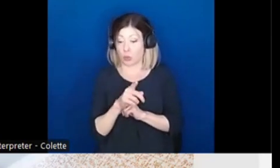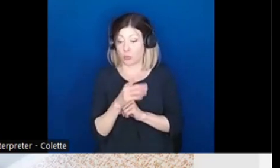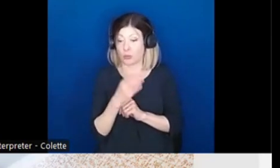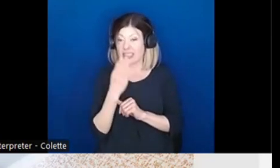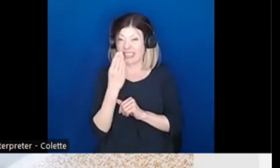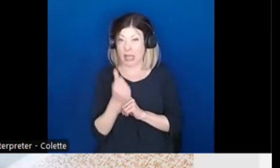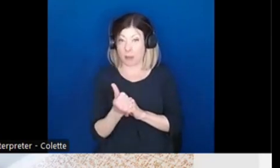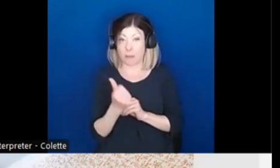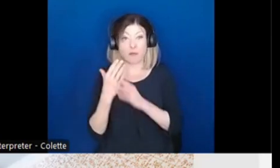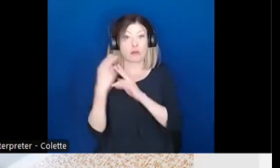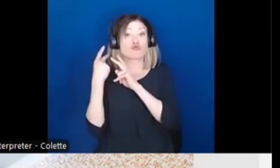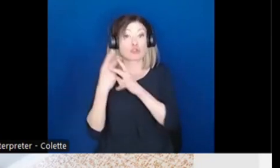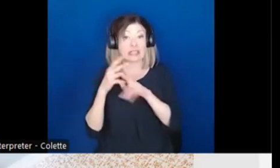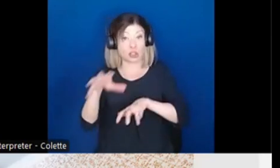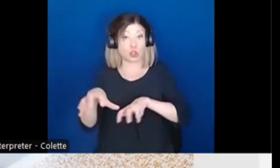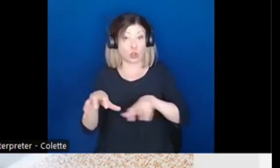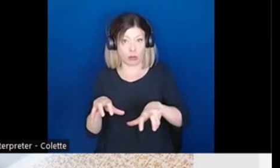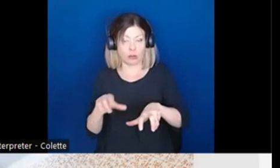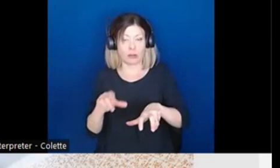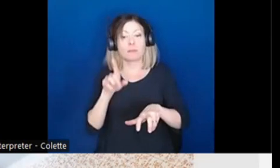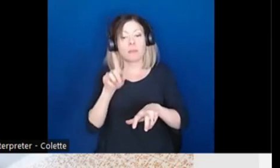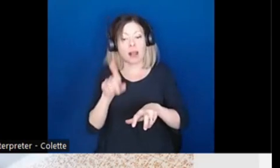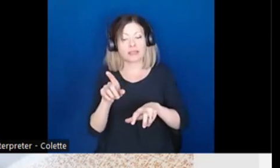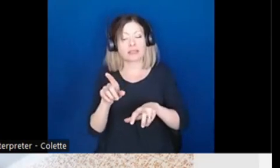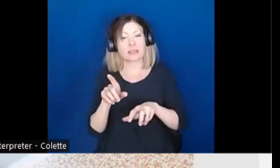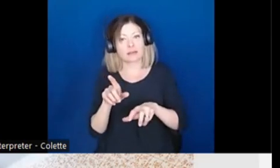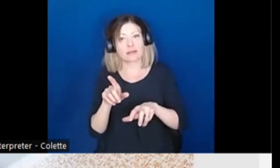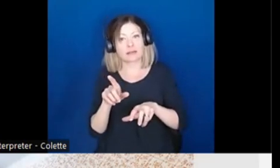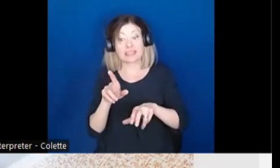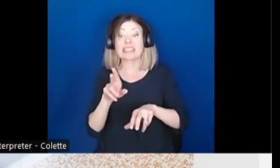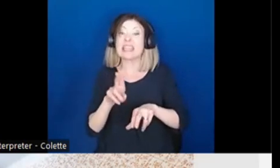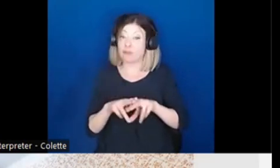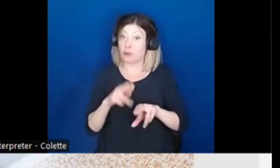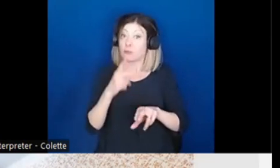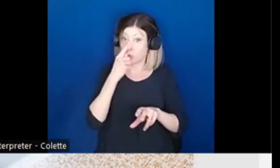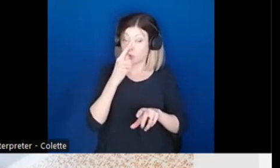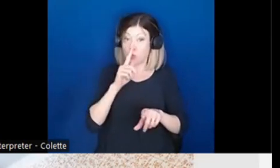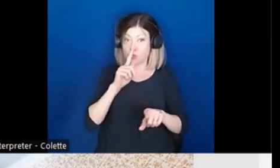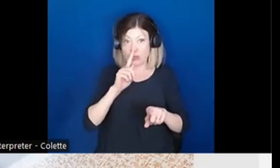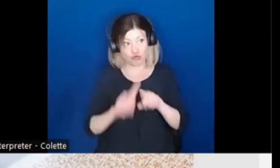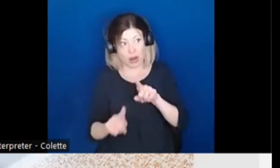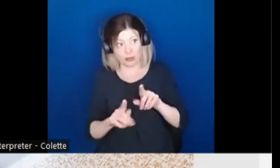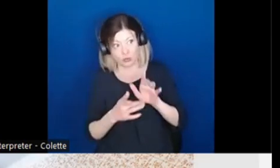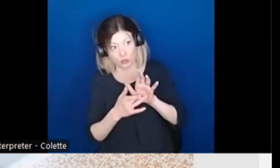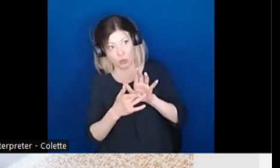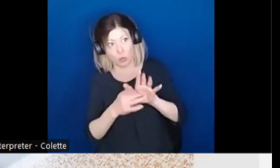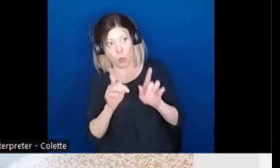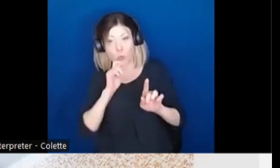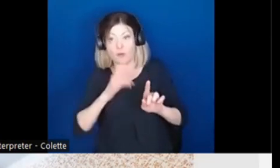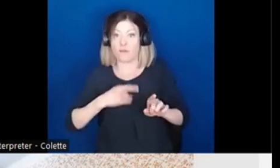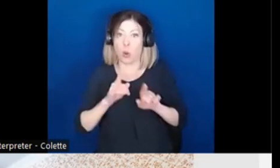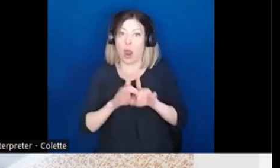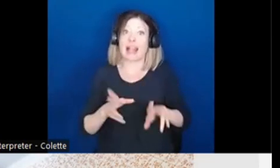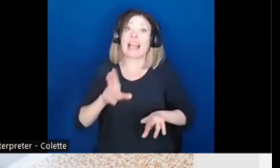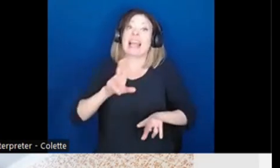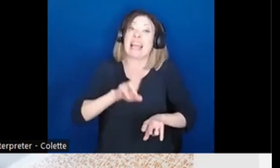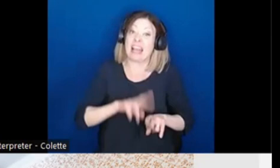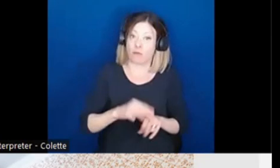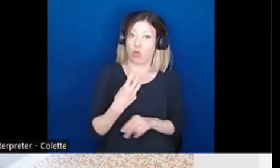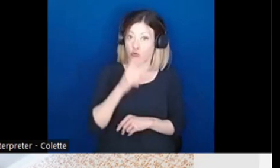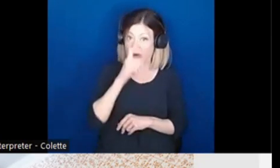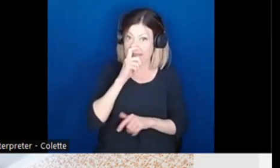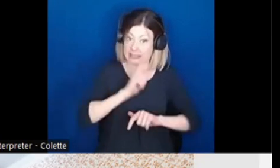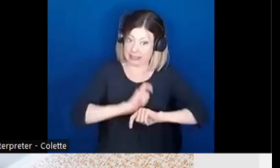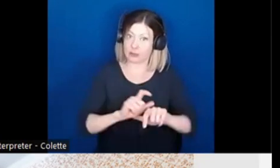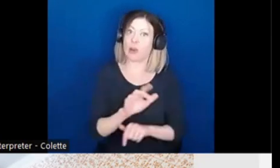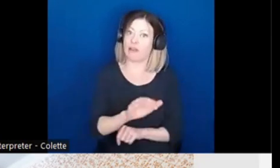And then, but where we can, we try to create a sense of life in the house as it would have been. Everything you see, or almost everything